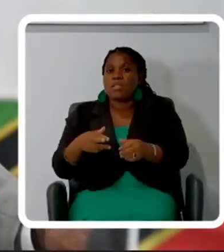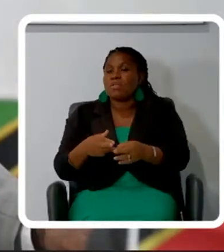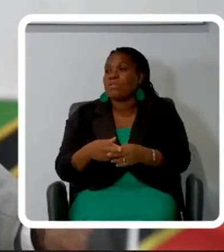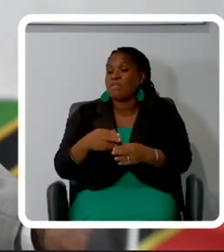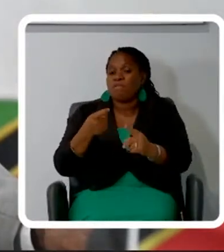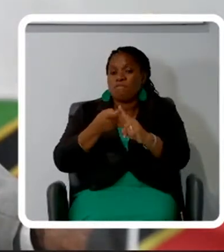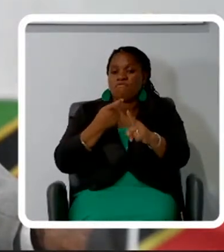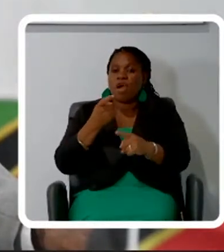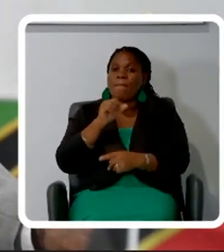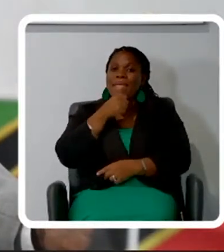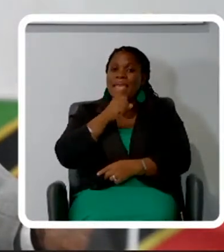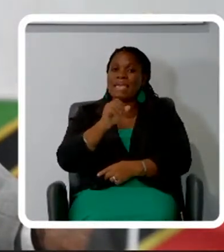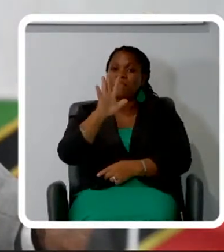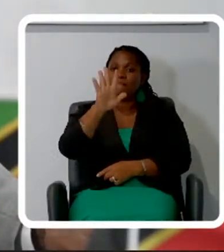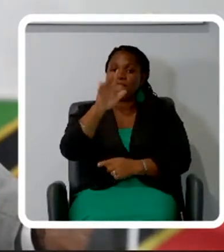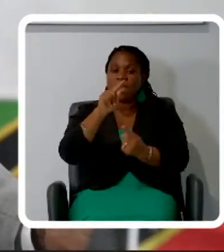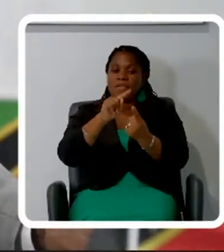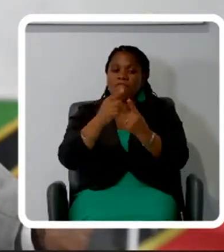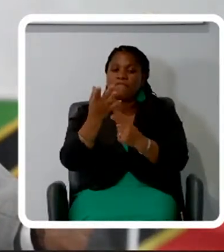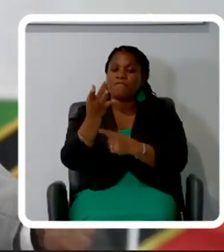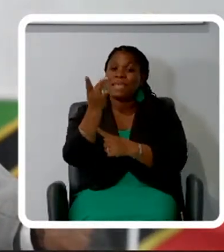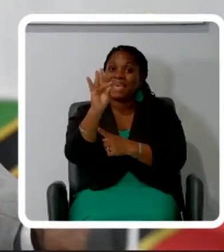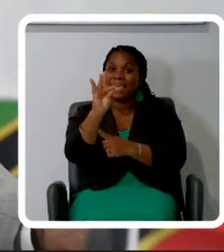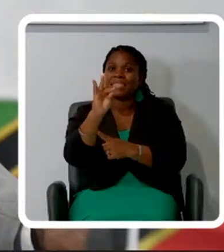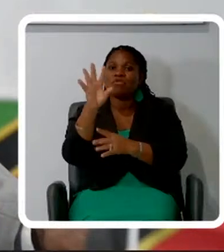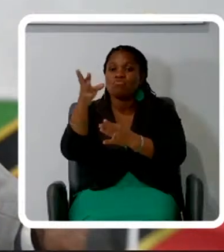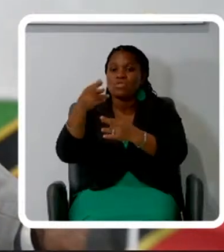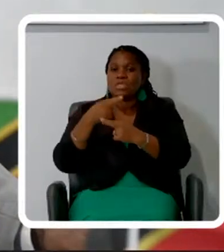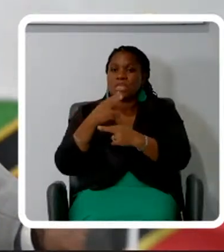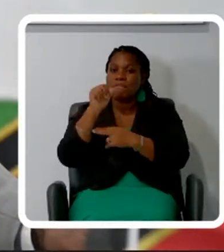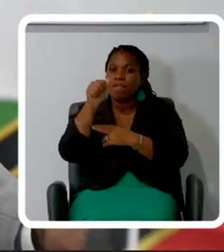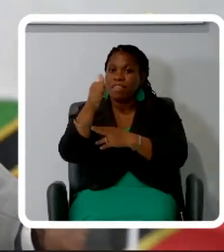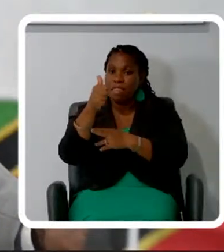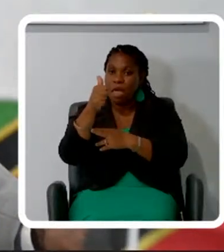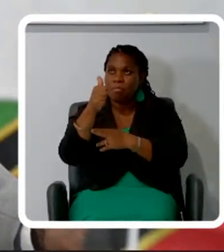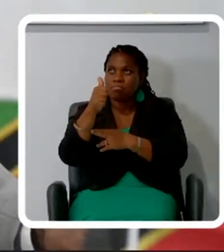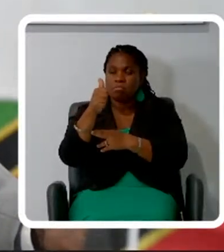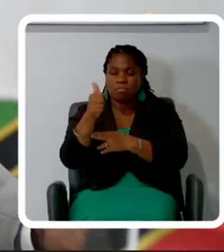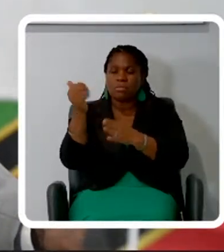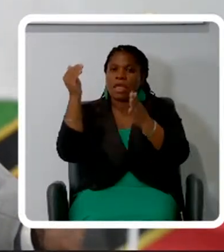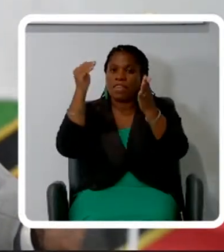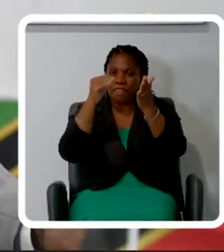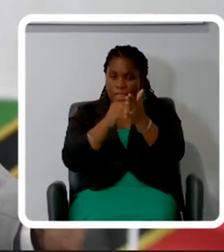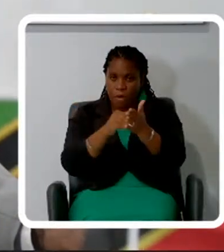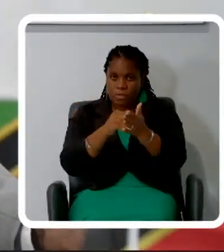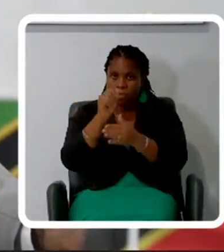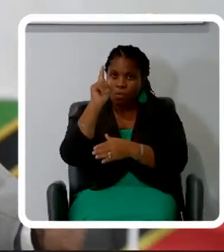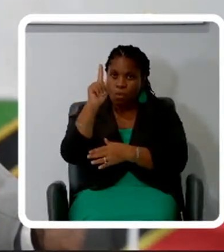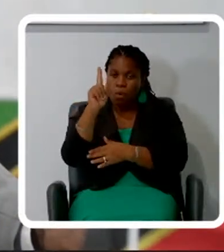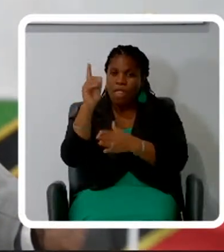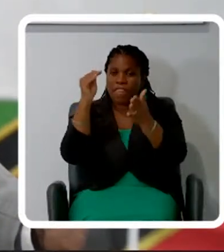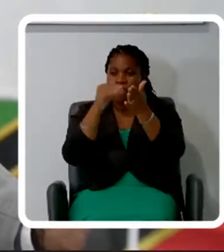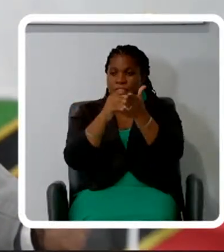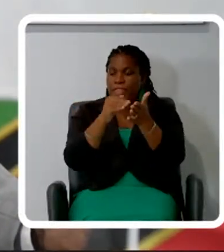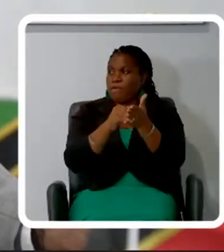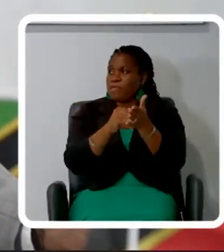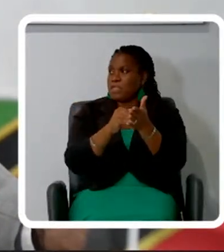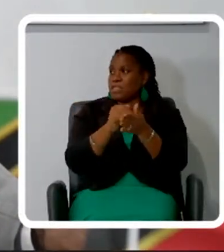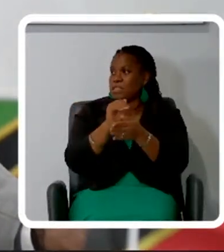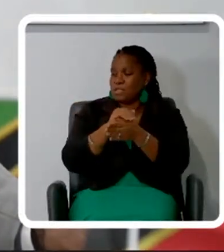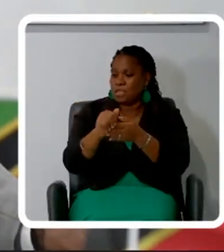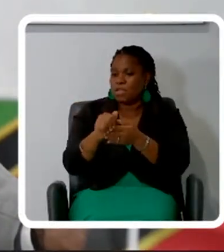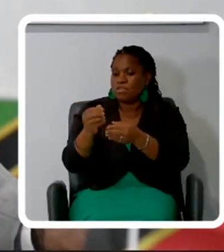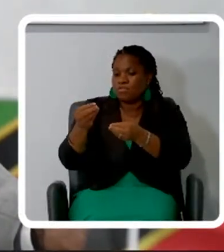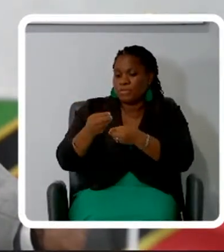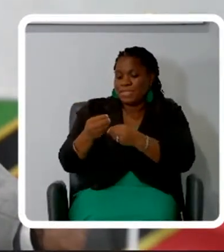18 would get a grant of $1,000, part of it half in investments, half in savings, and we teach our children